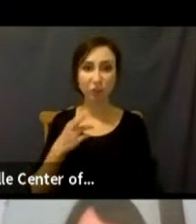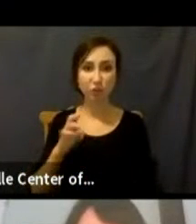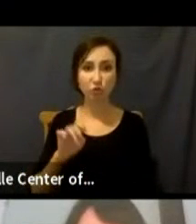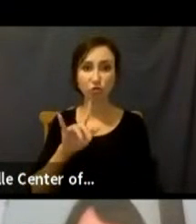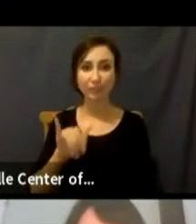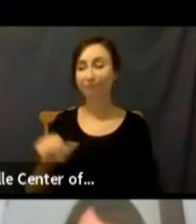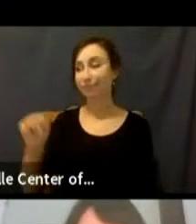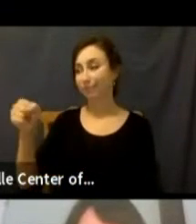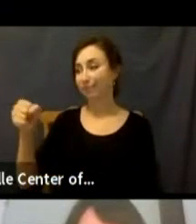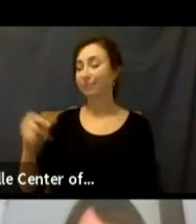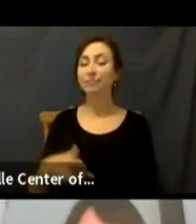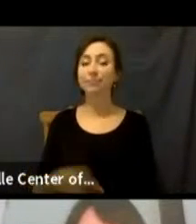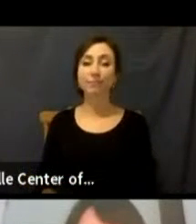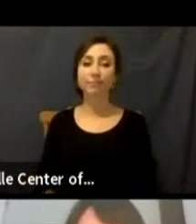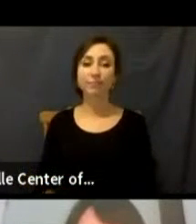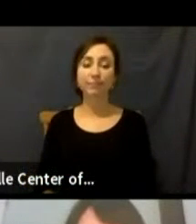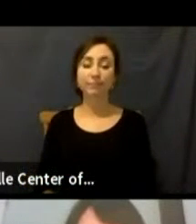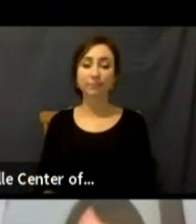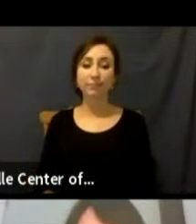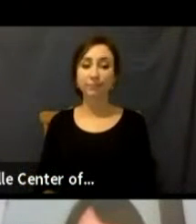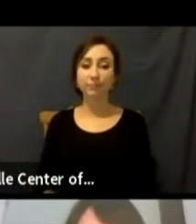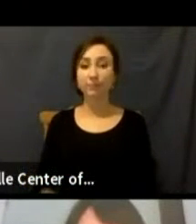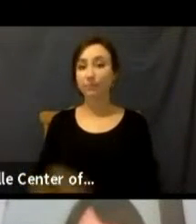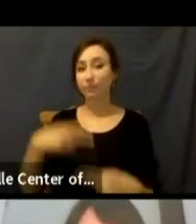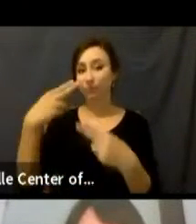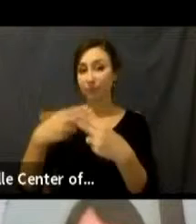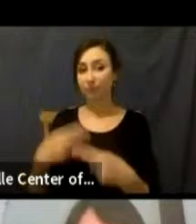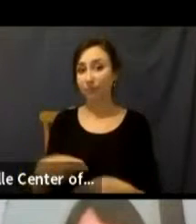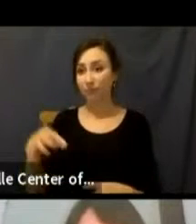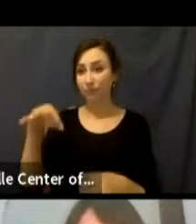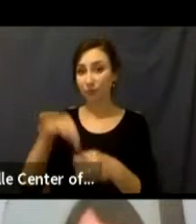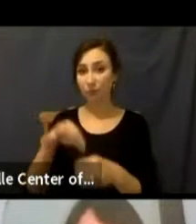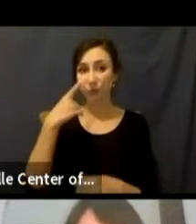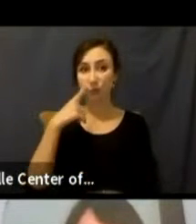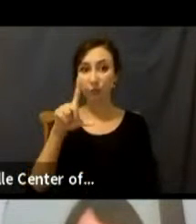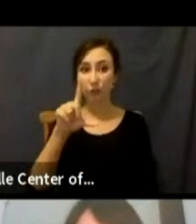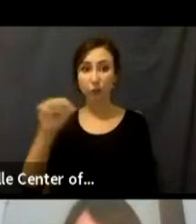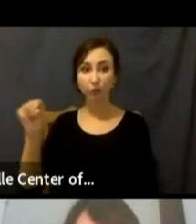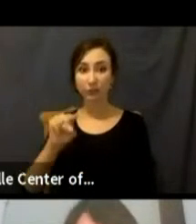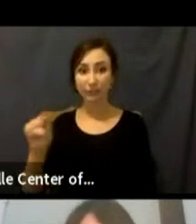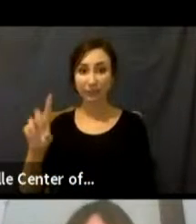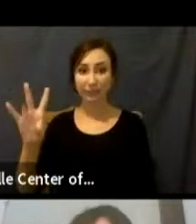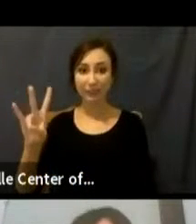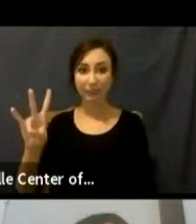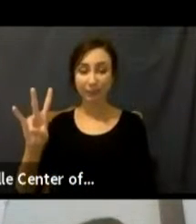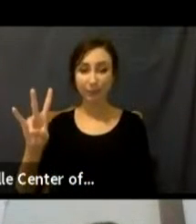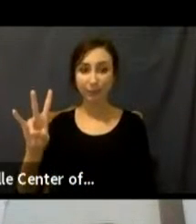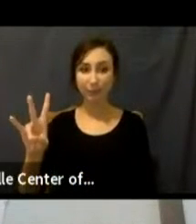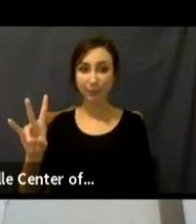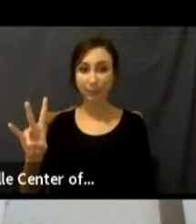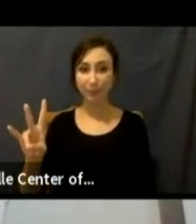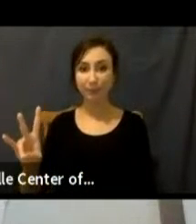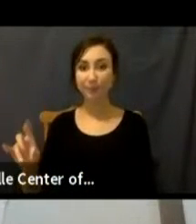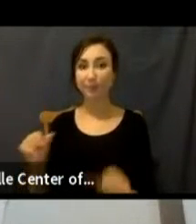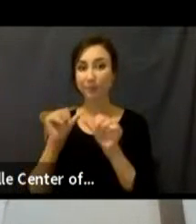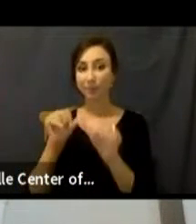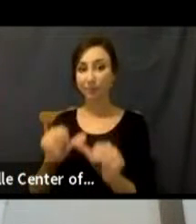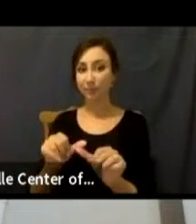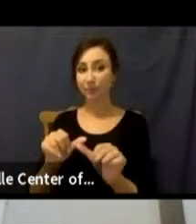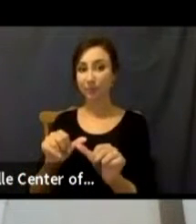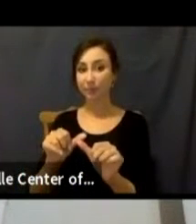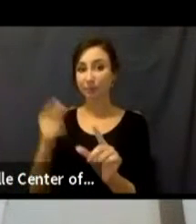sir. So the roll call vote on 2020-7, extending until January